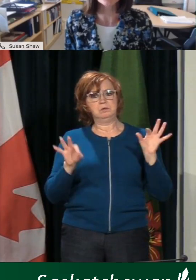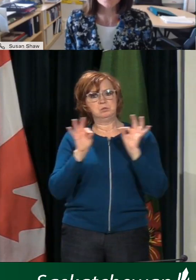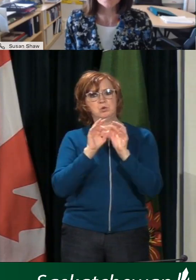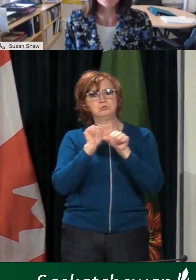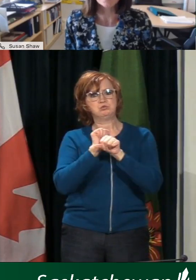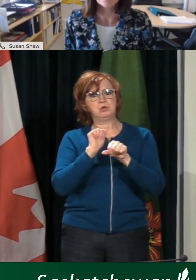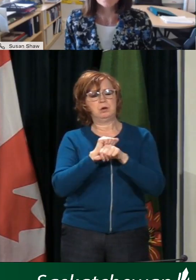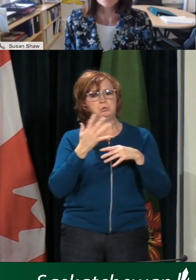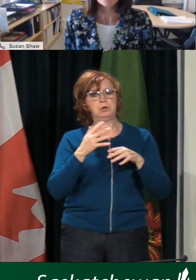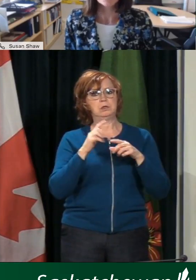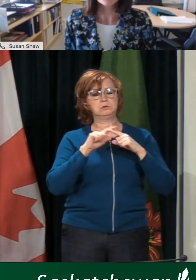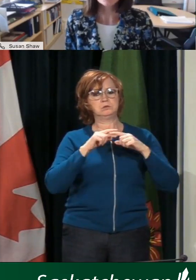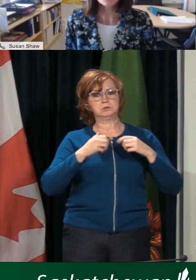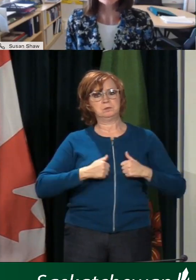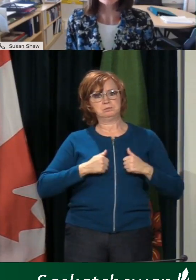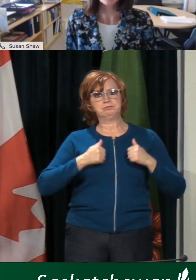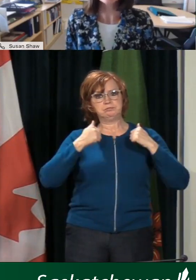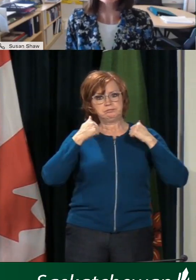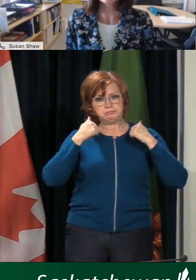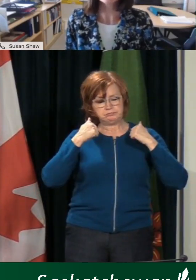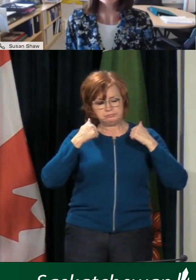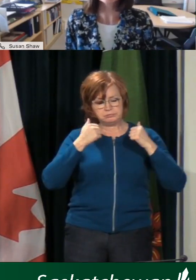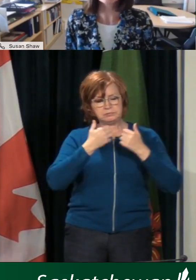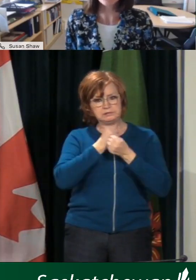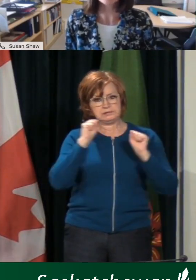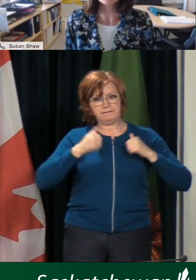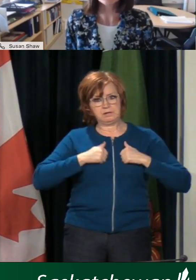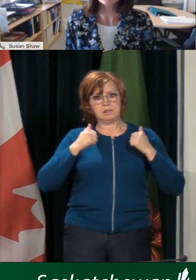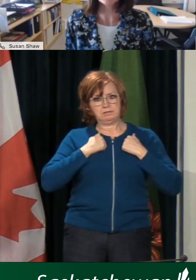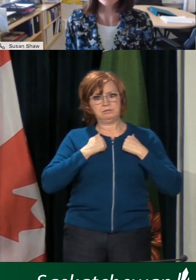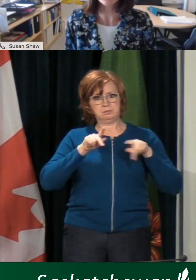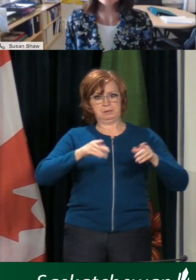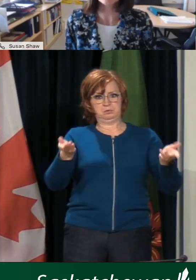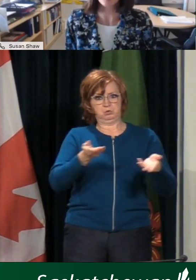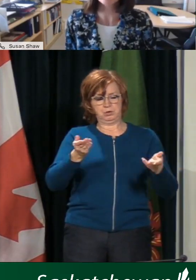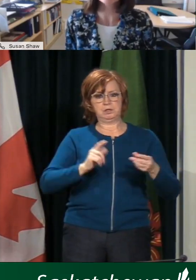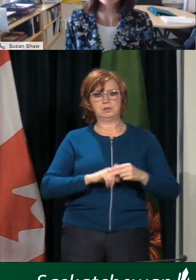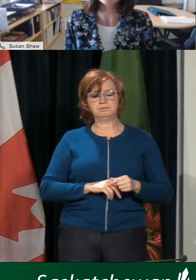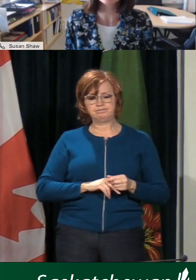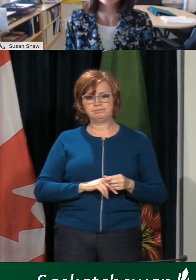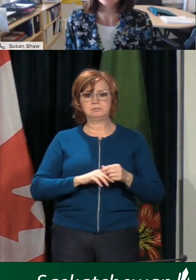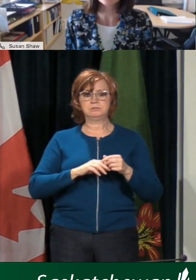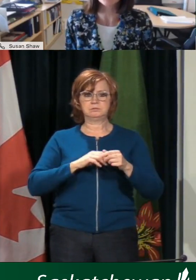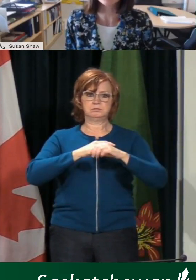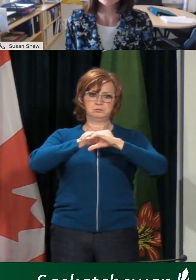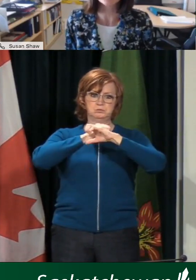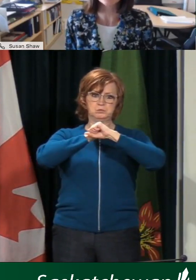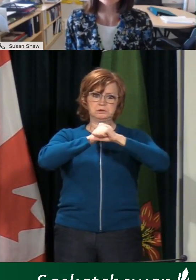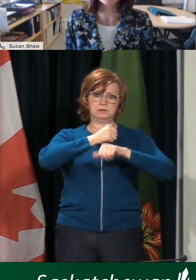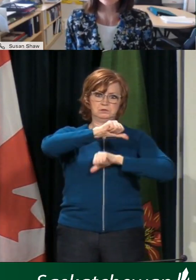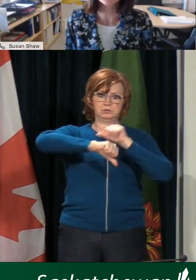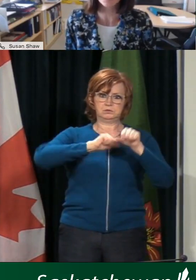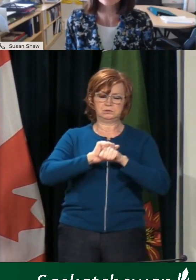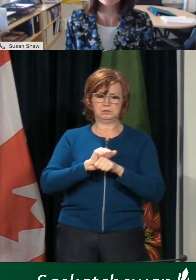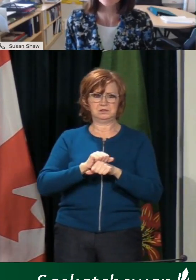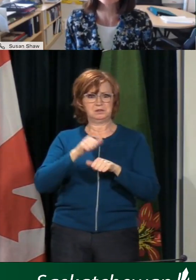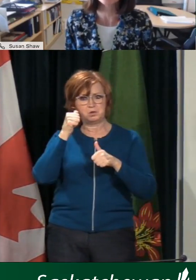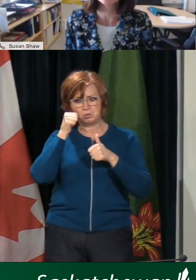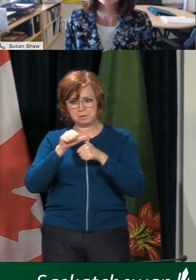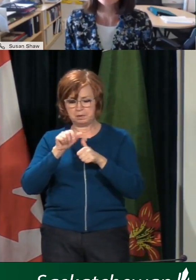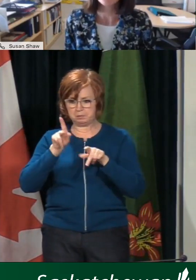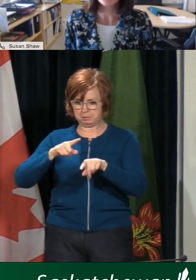workers. Continue to be mindful of those around you who may have compromised or weakened immune systems, and watch out for